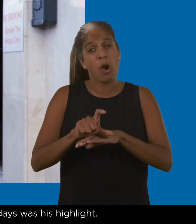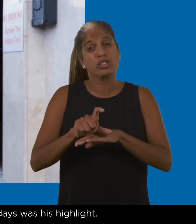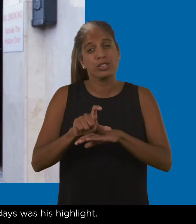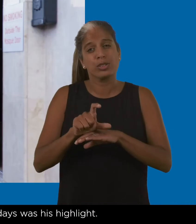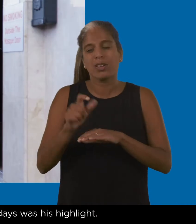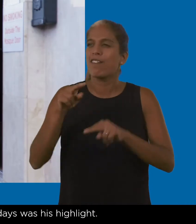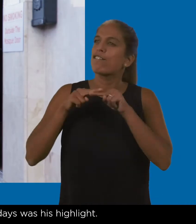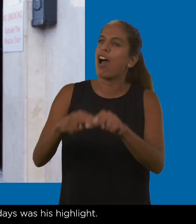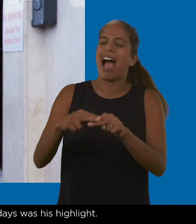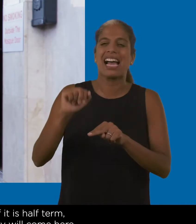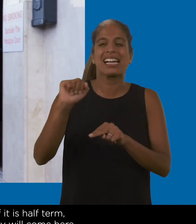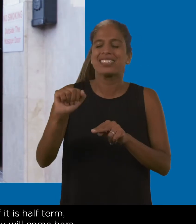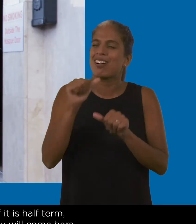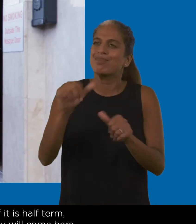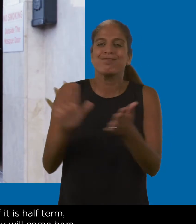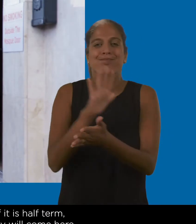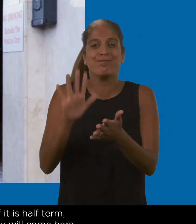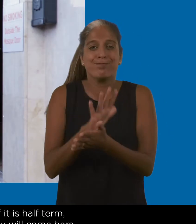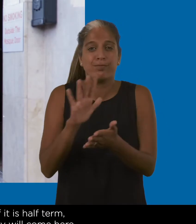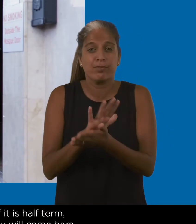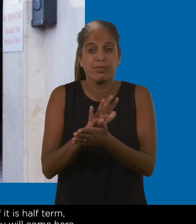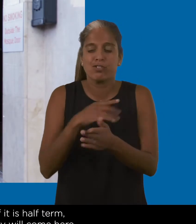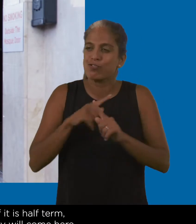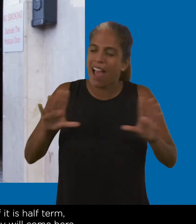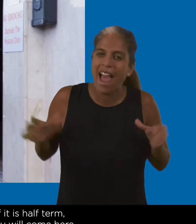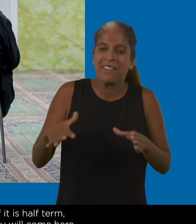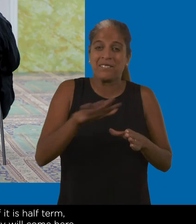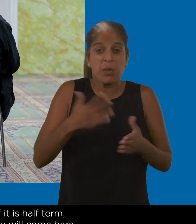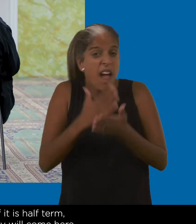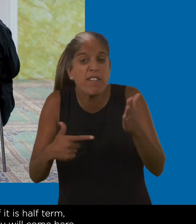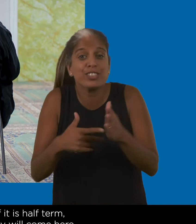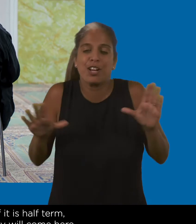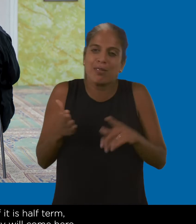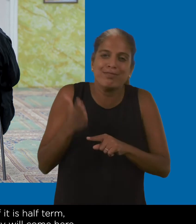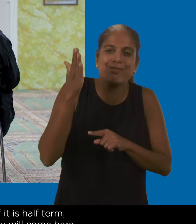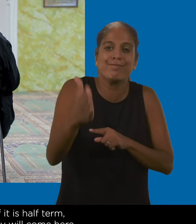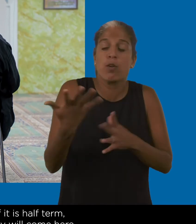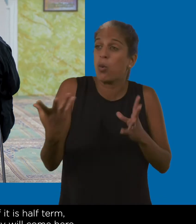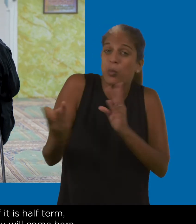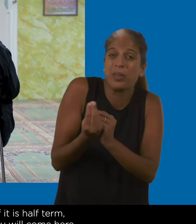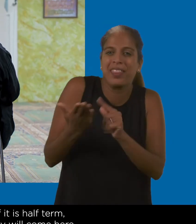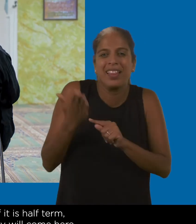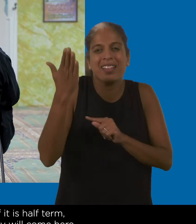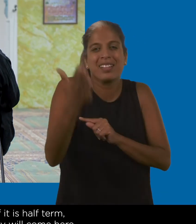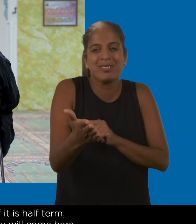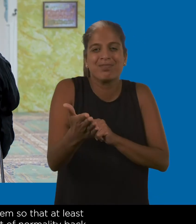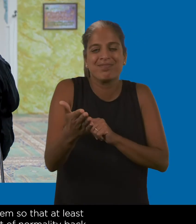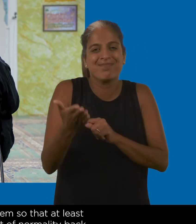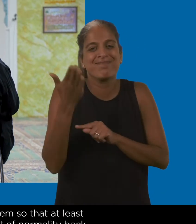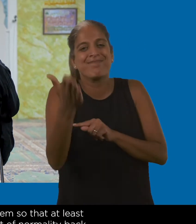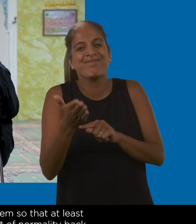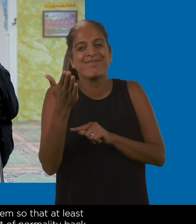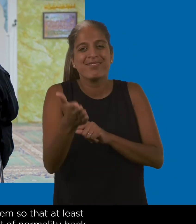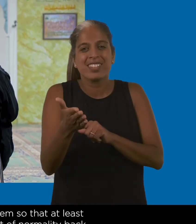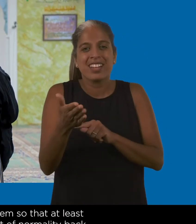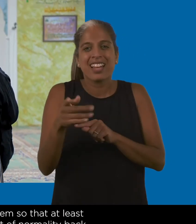was his highlight. So we try to, as a family, if it's half term or if anybody's around, they'll come here and they'll